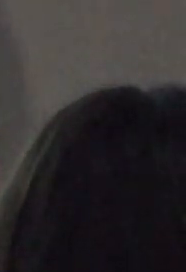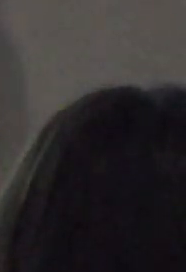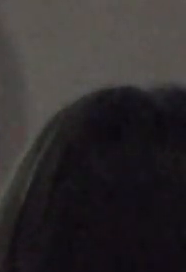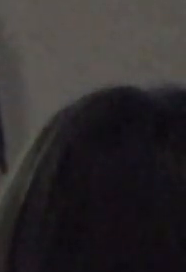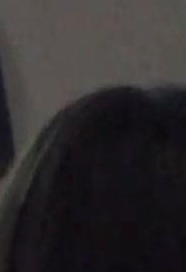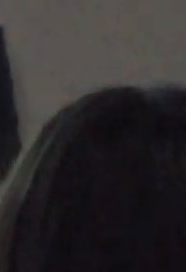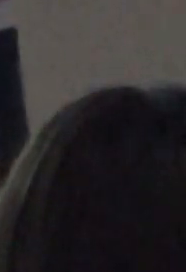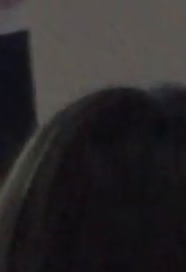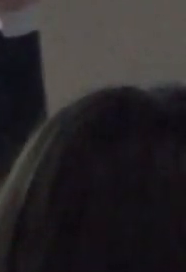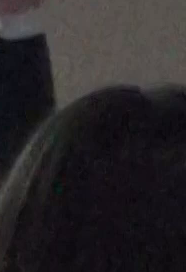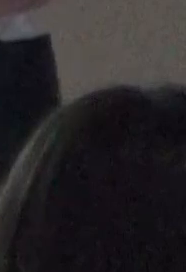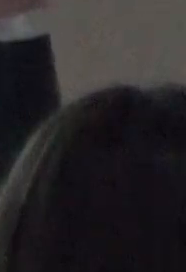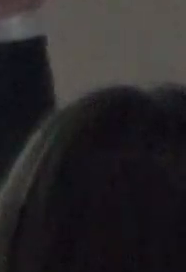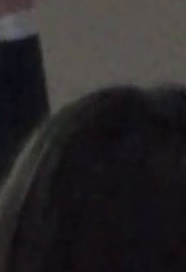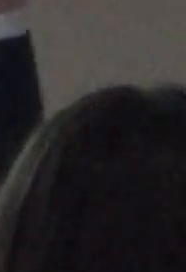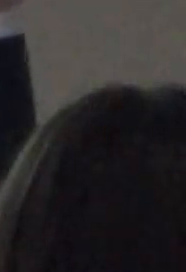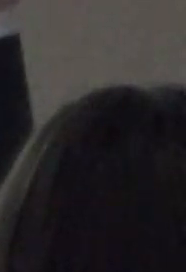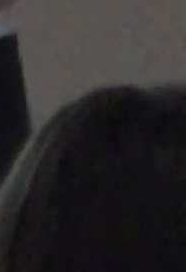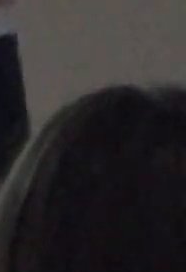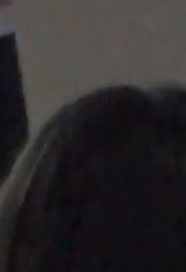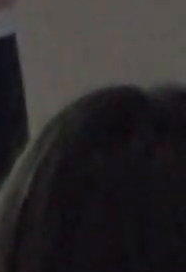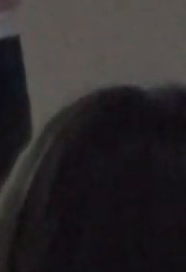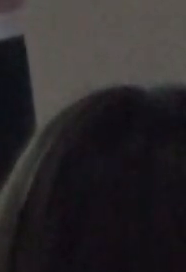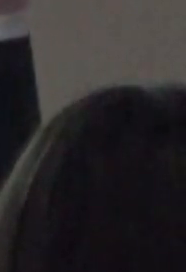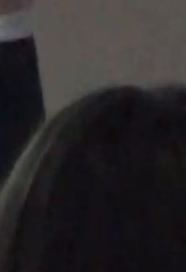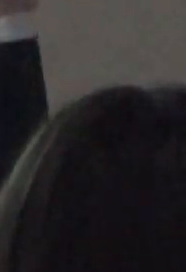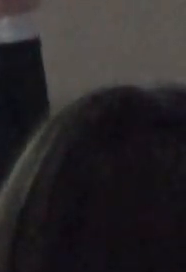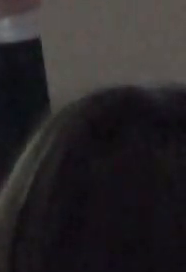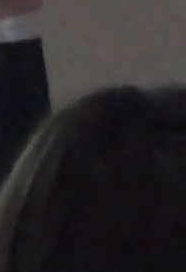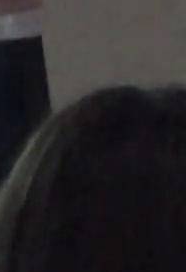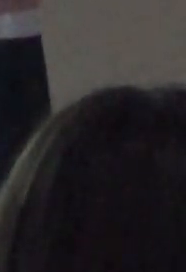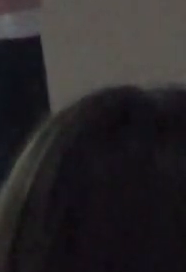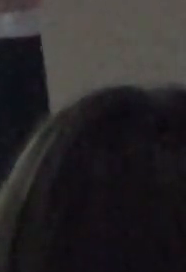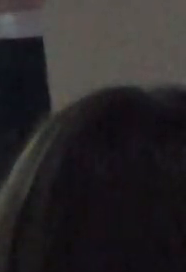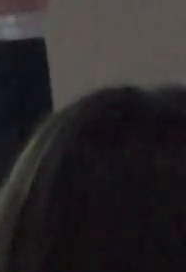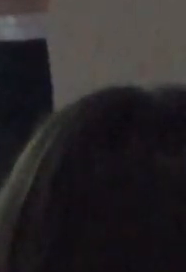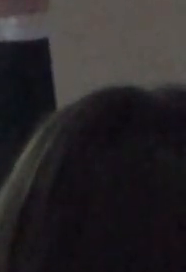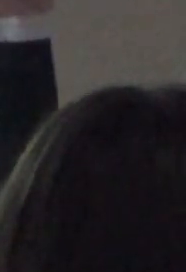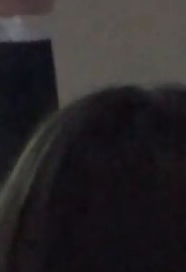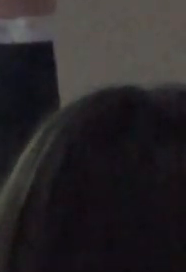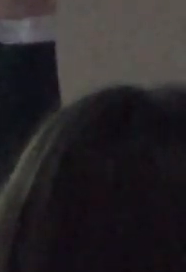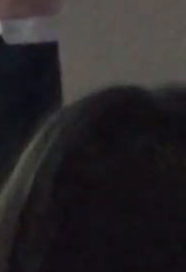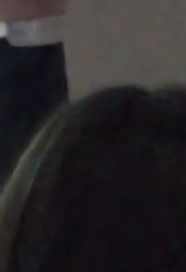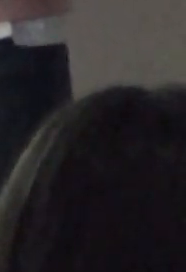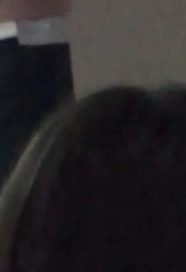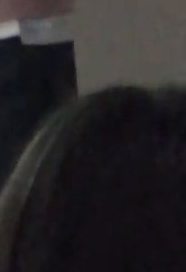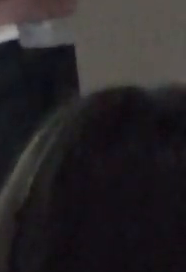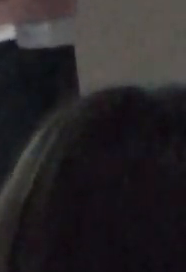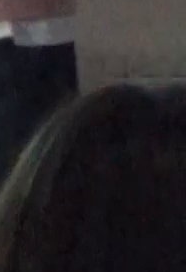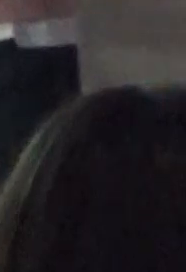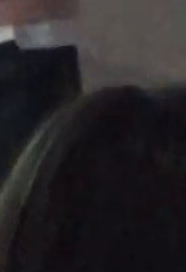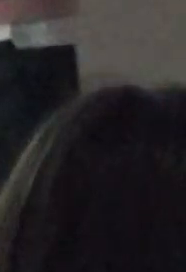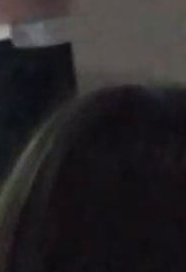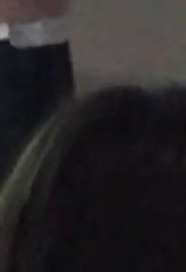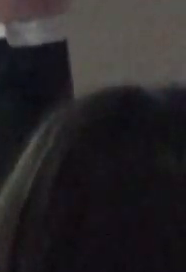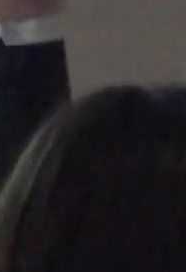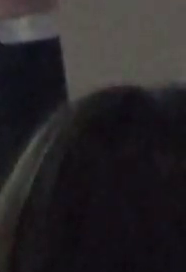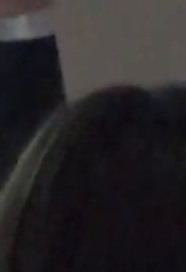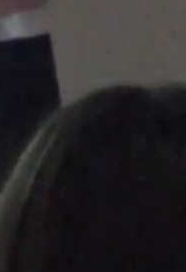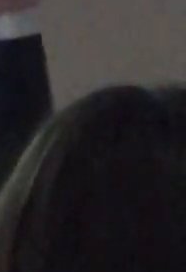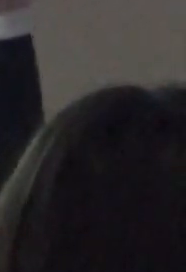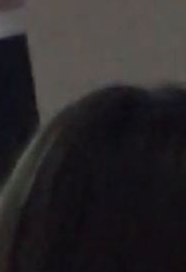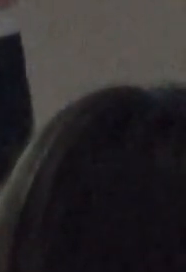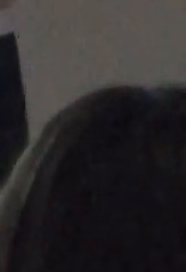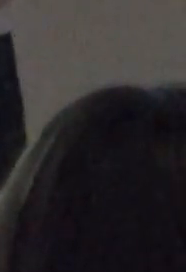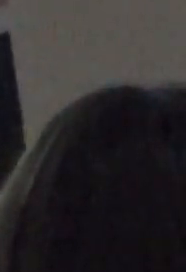question. I haven't seen, because I've been a little scared to keep it on for too long because of that reason. I don't want the dress like burning or something, but maybe.